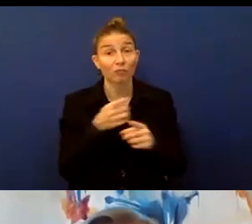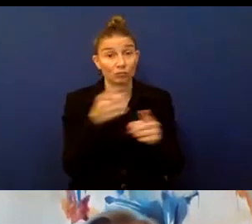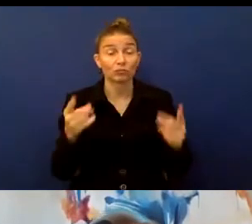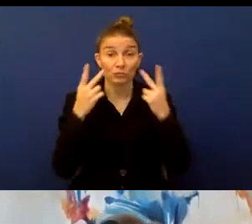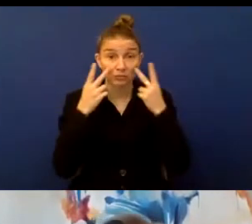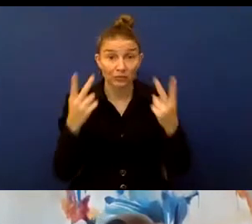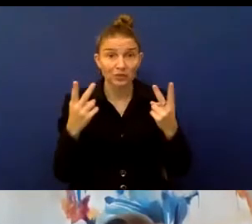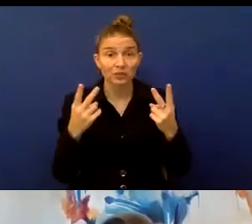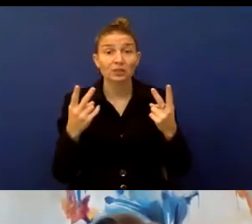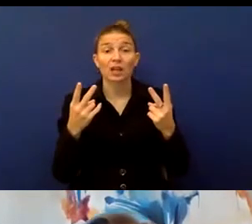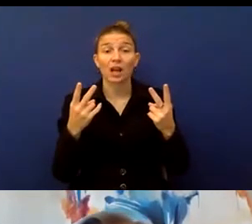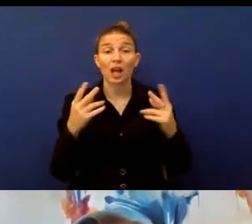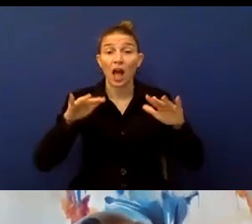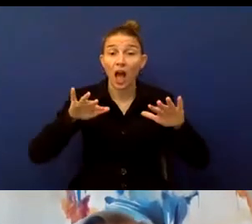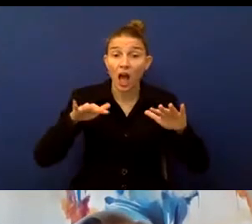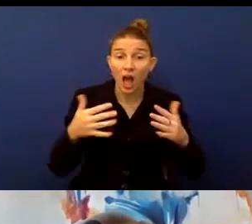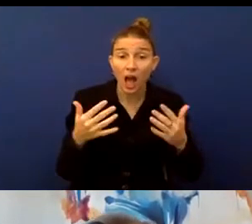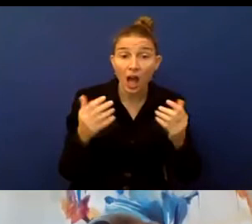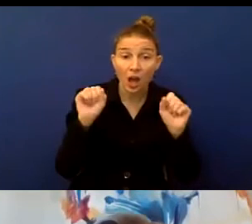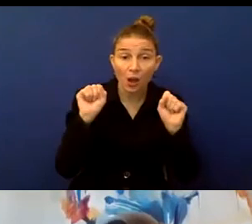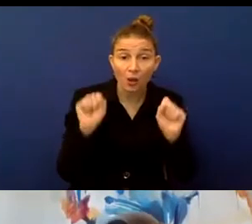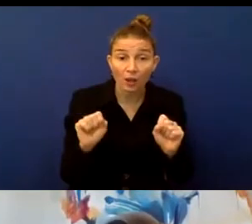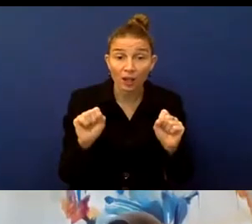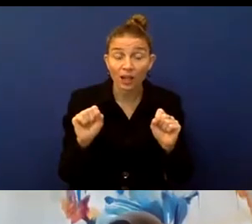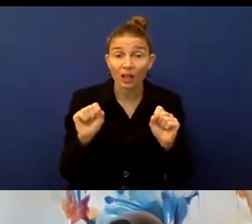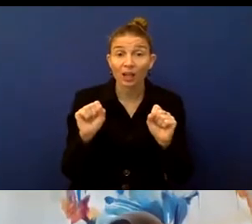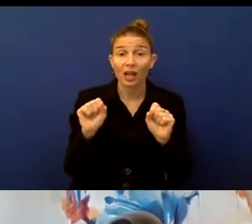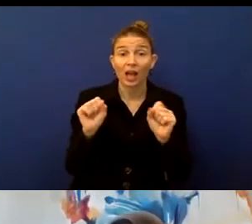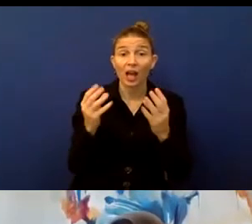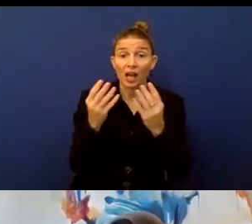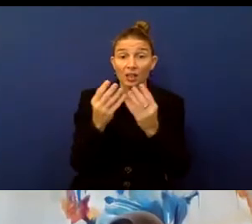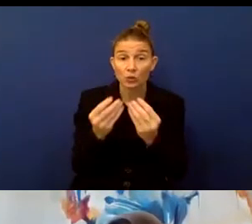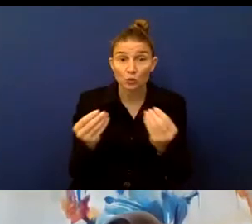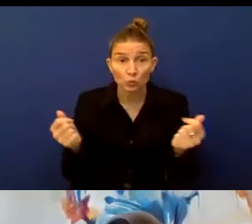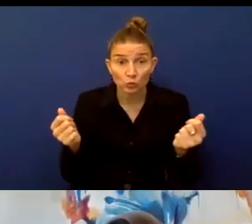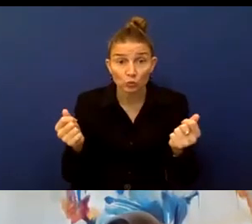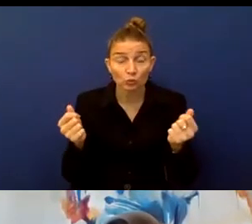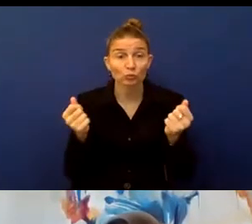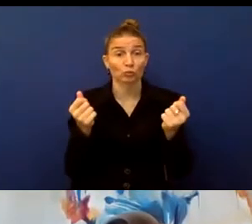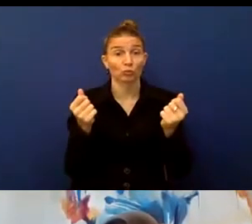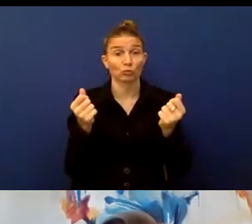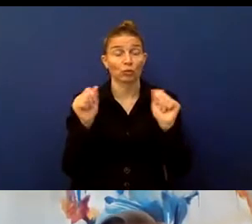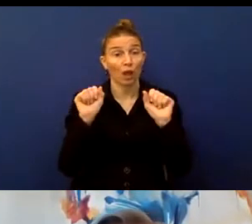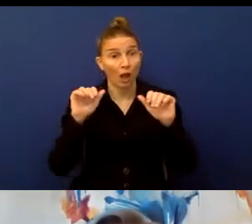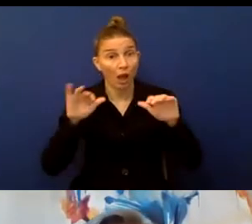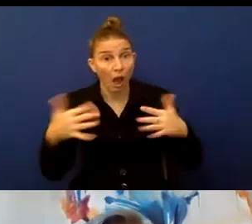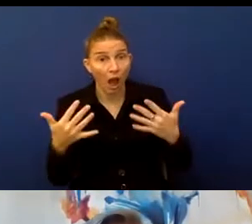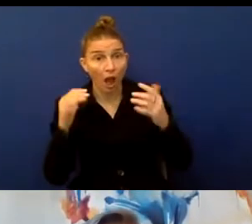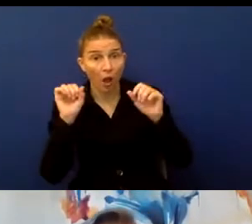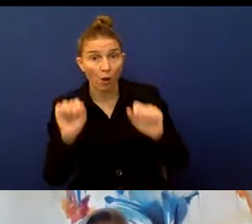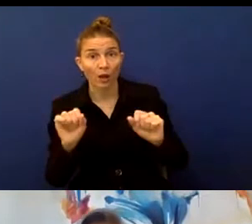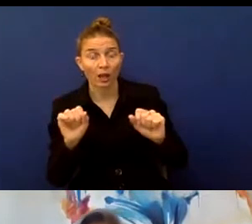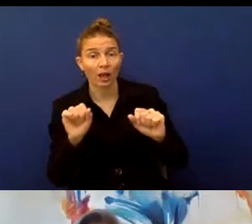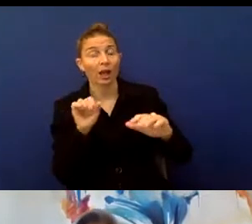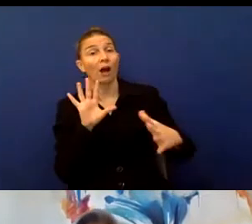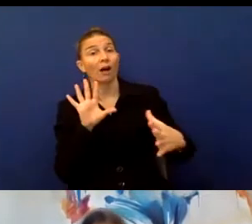find solutions. So in situations where access to internet